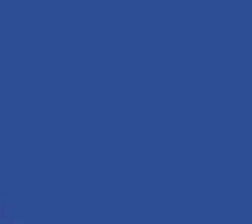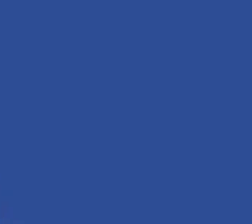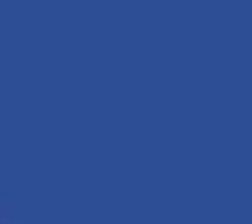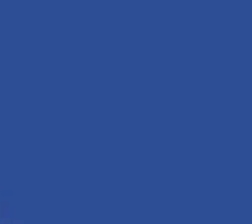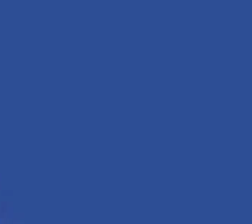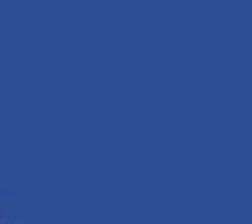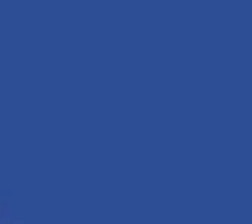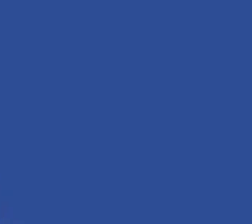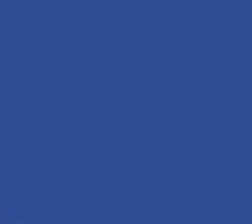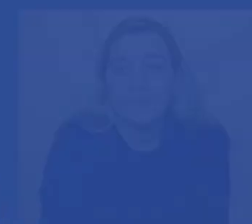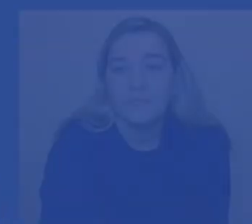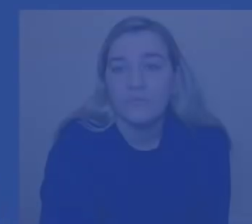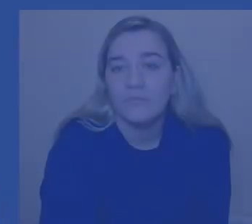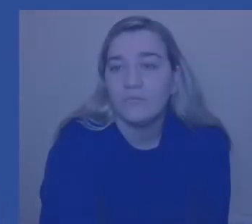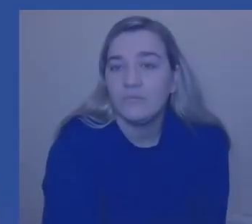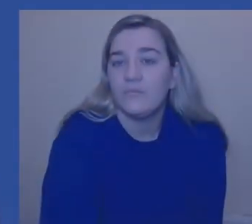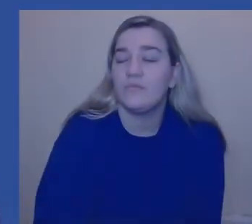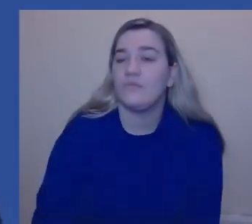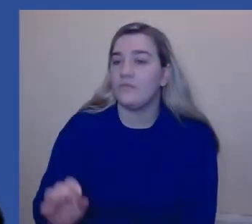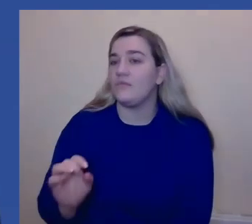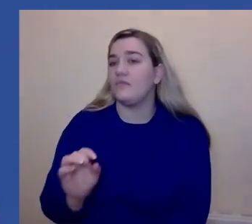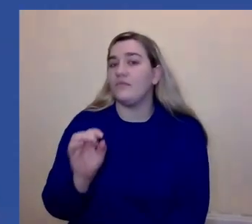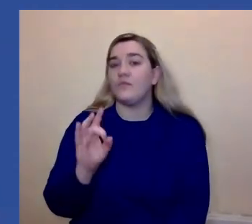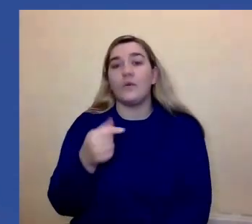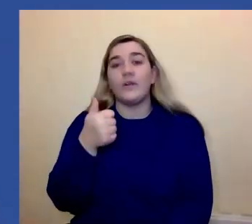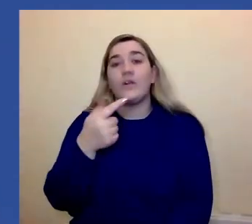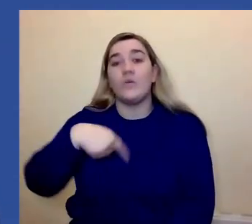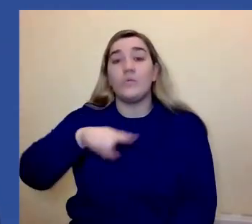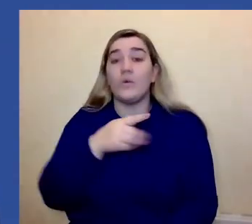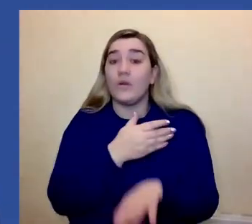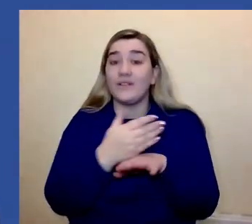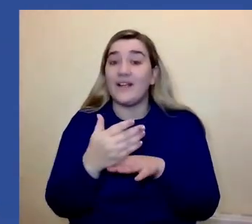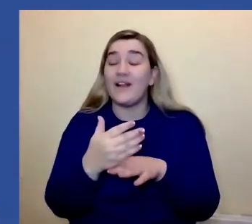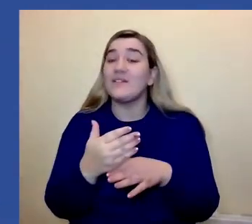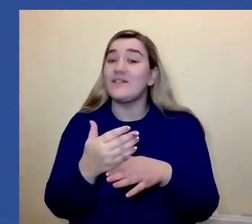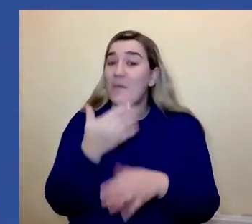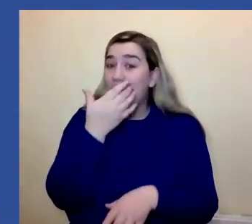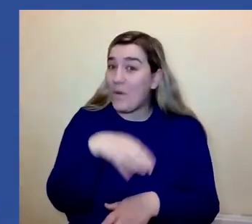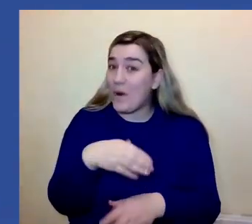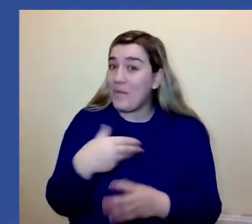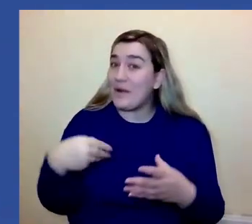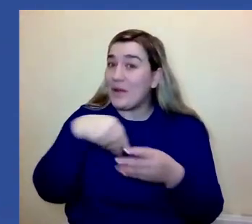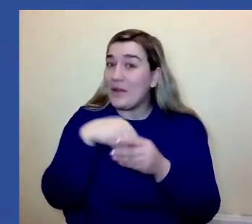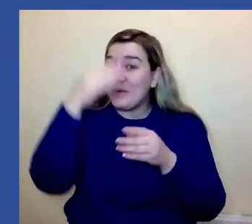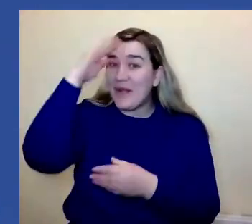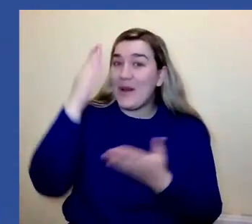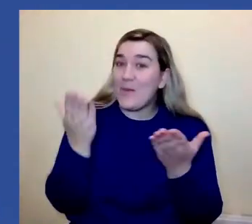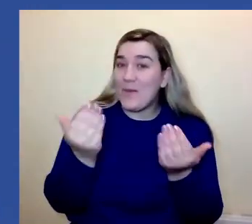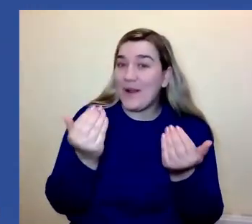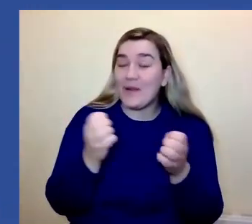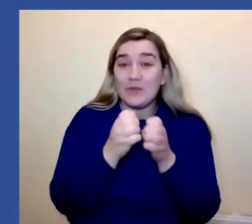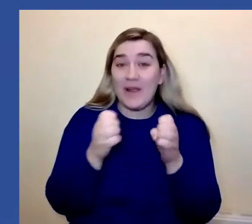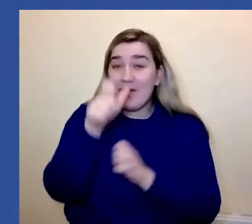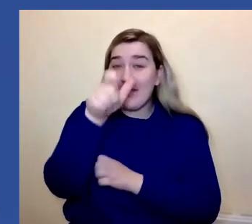We're going to get started. Um, a warm Inclusion Ireland welcome to each and every one of you